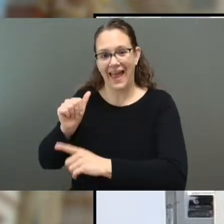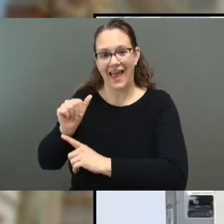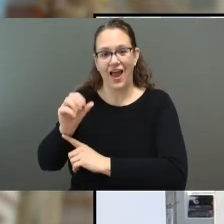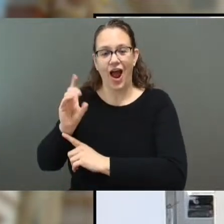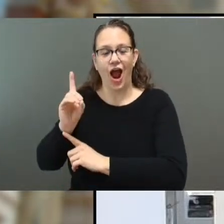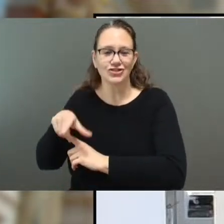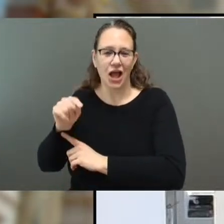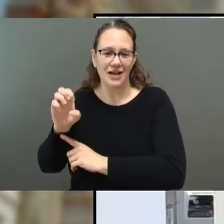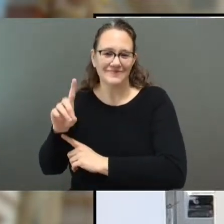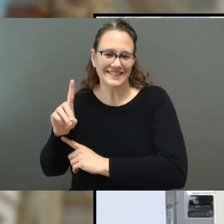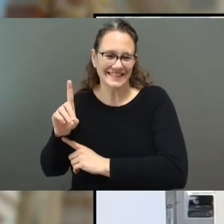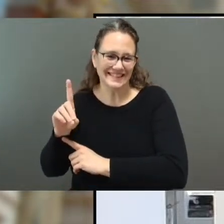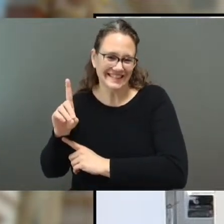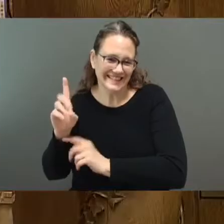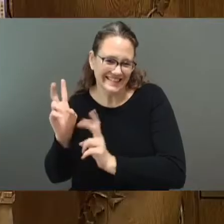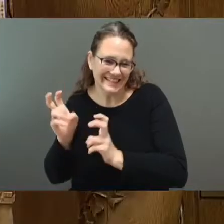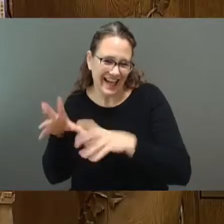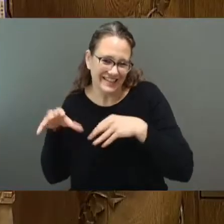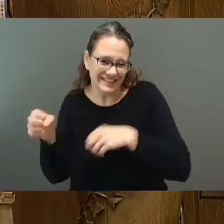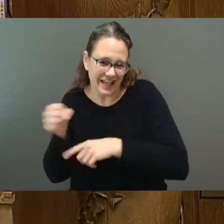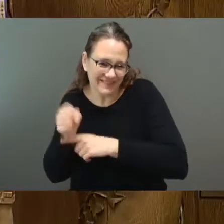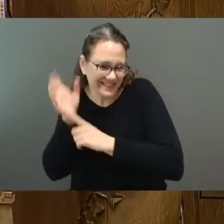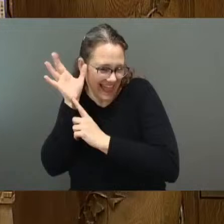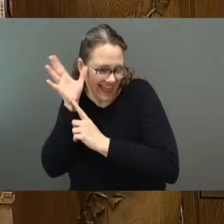Thank you.